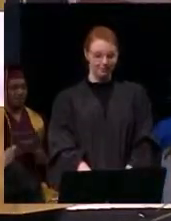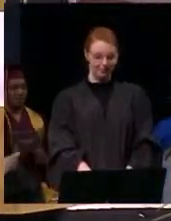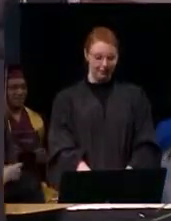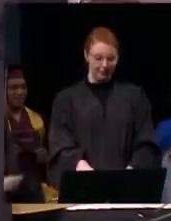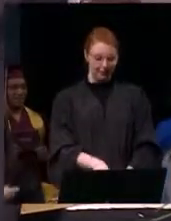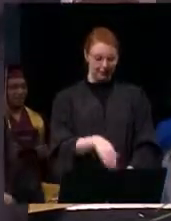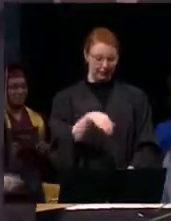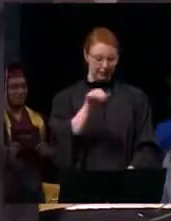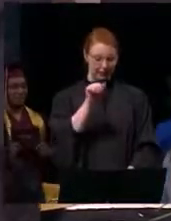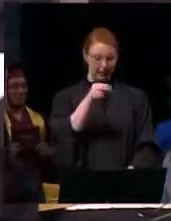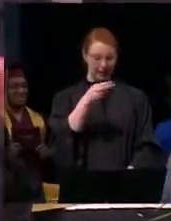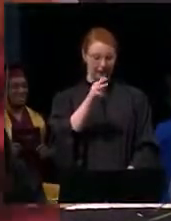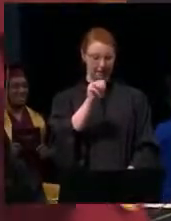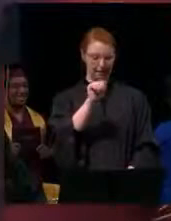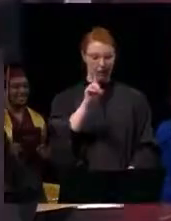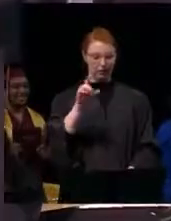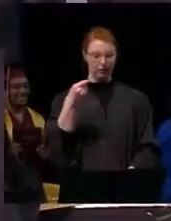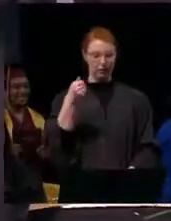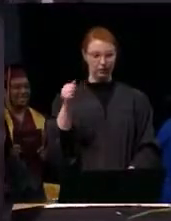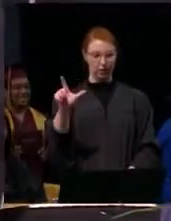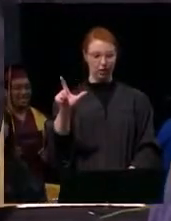Ahmad Gall.